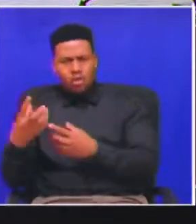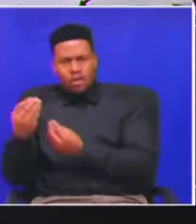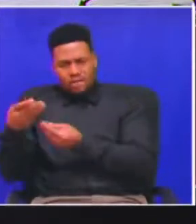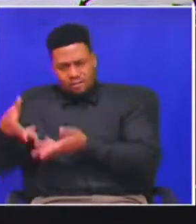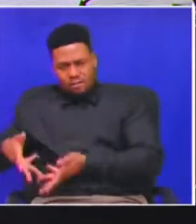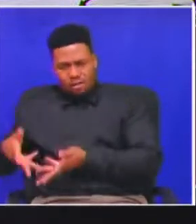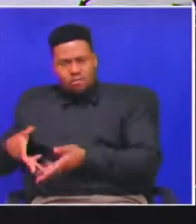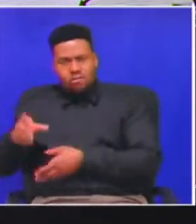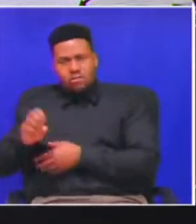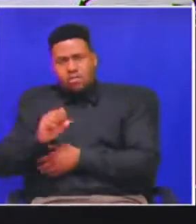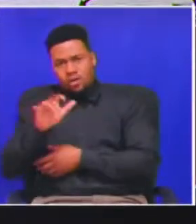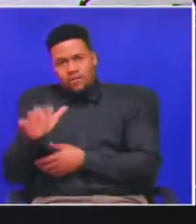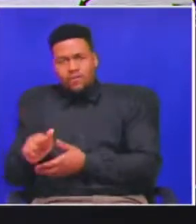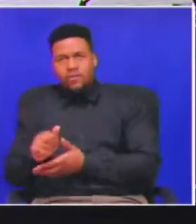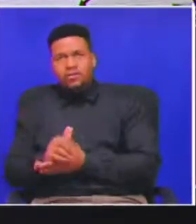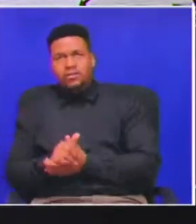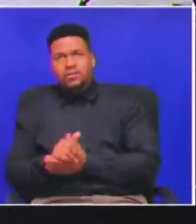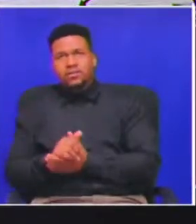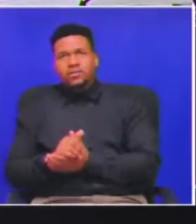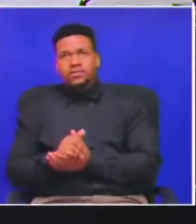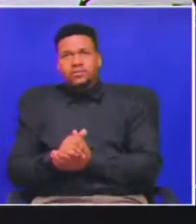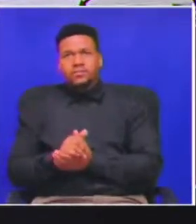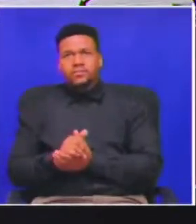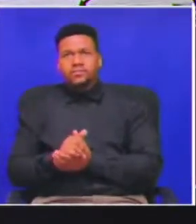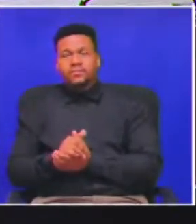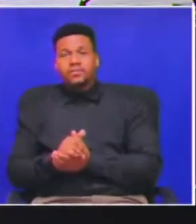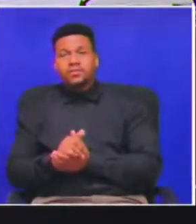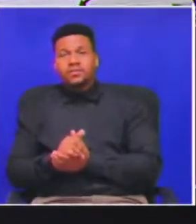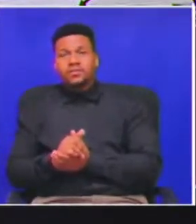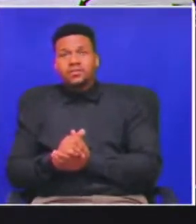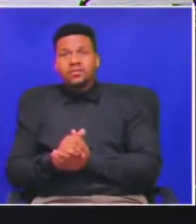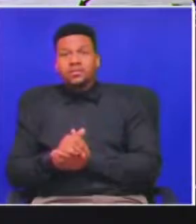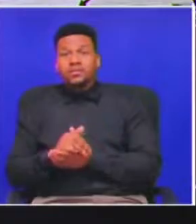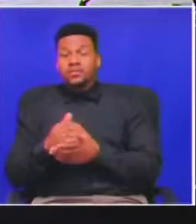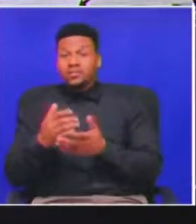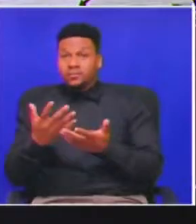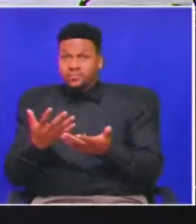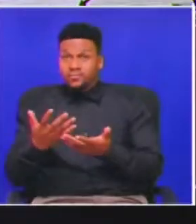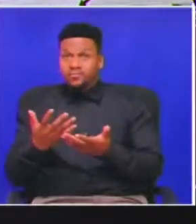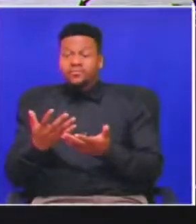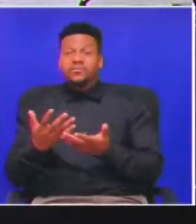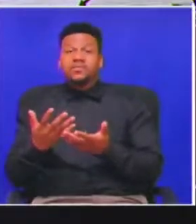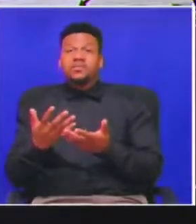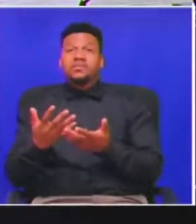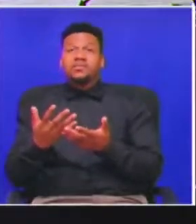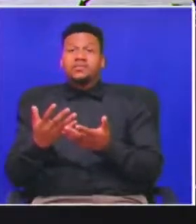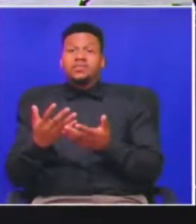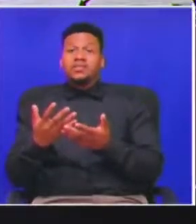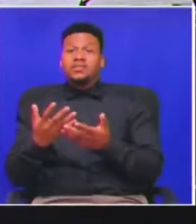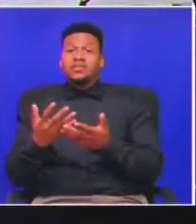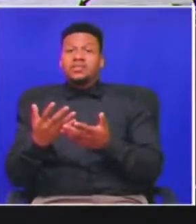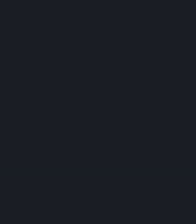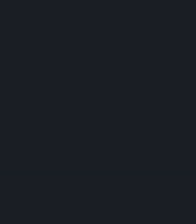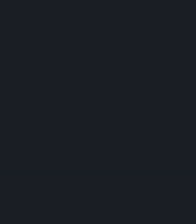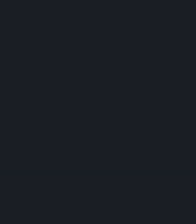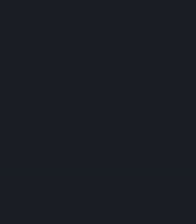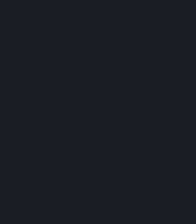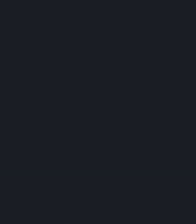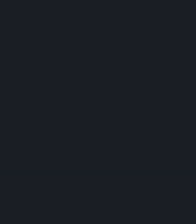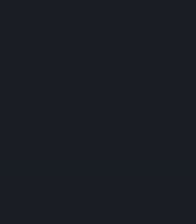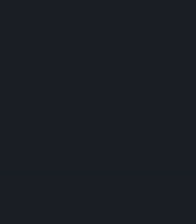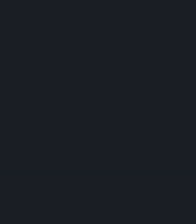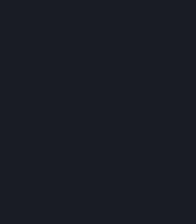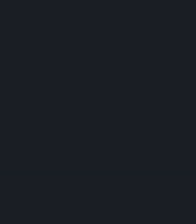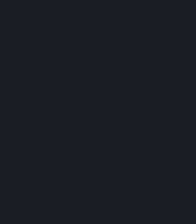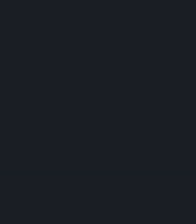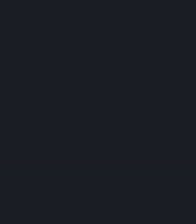where generation has been separated, where transmission continues